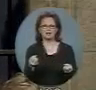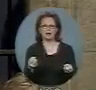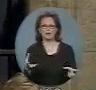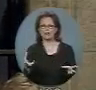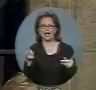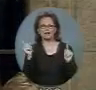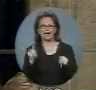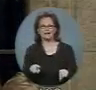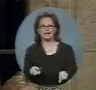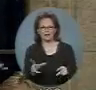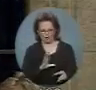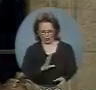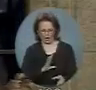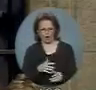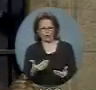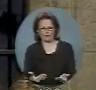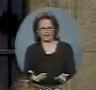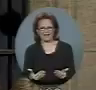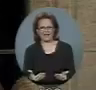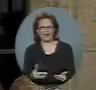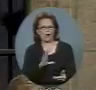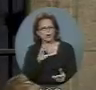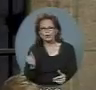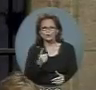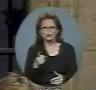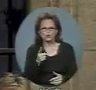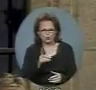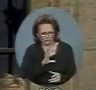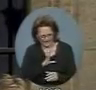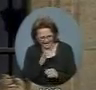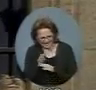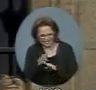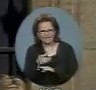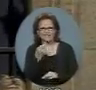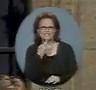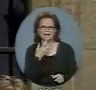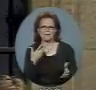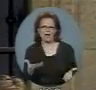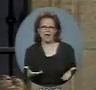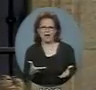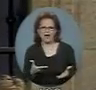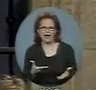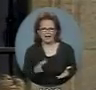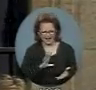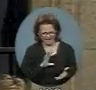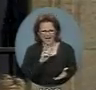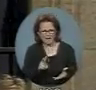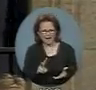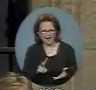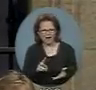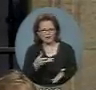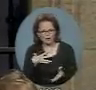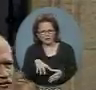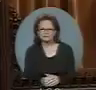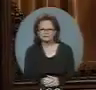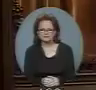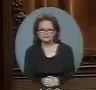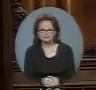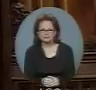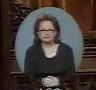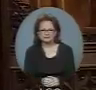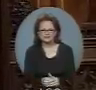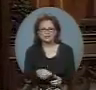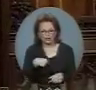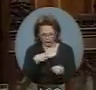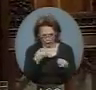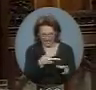anyway. Have we used the access? Have we used it? Have we fulfilled our responsibilities? And when's he going to fire? Mr. Speaker,